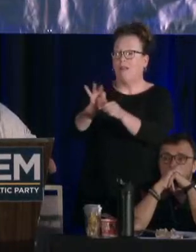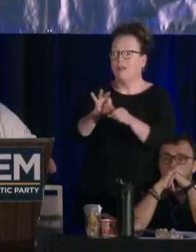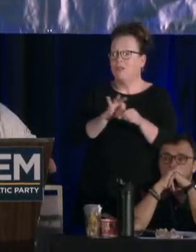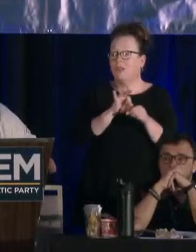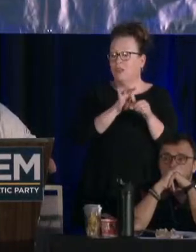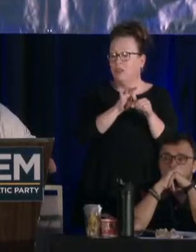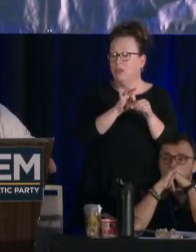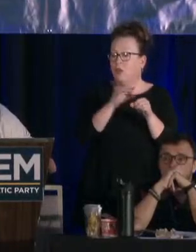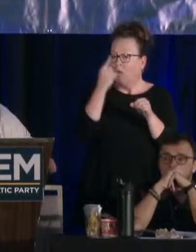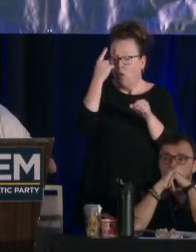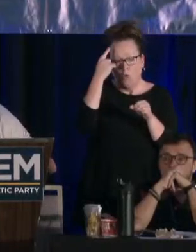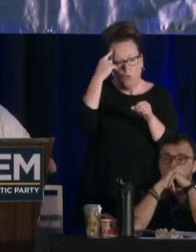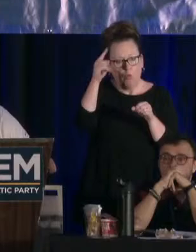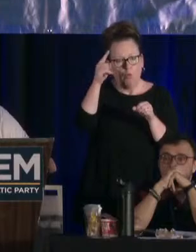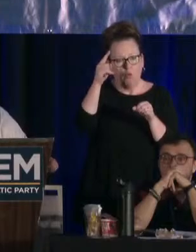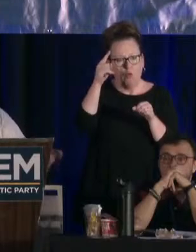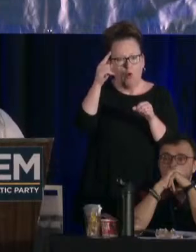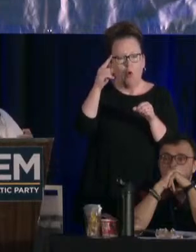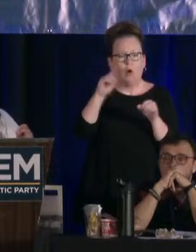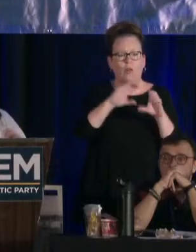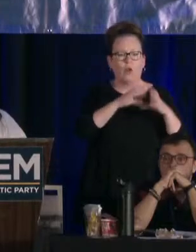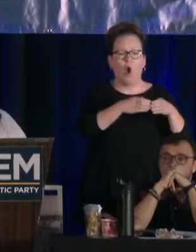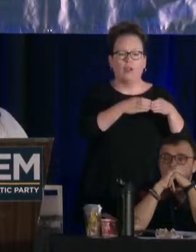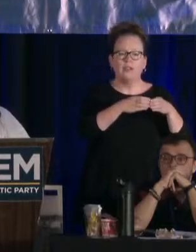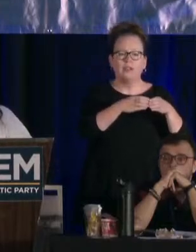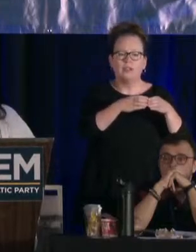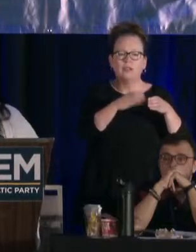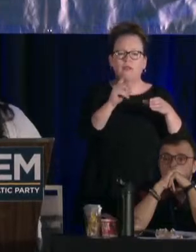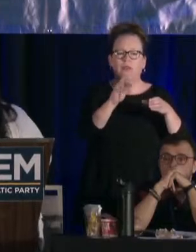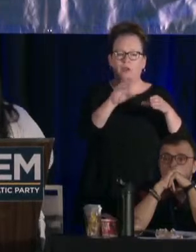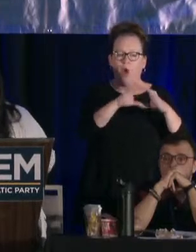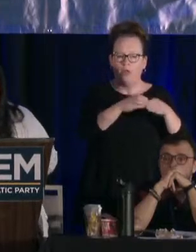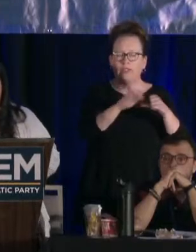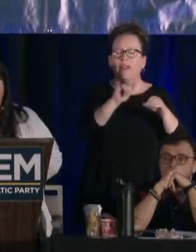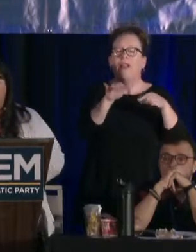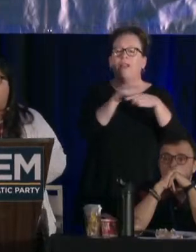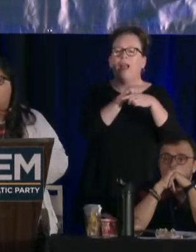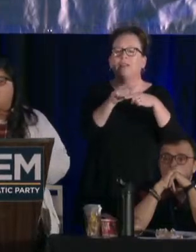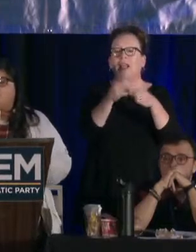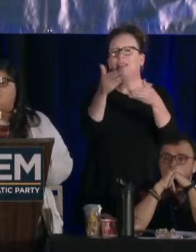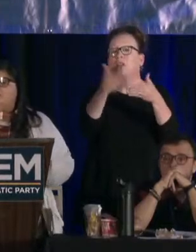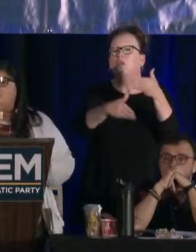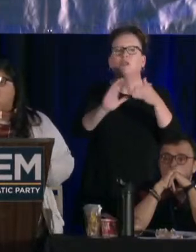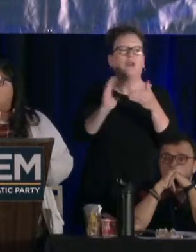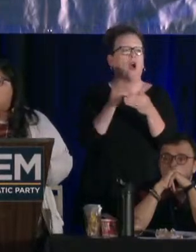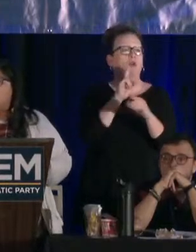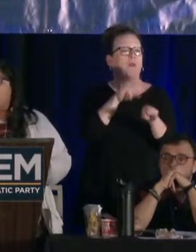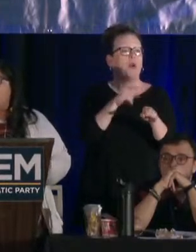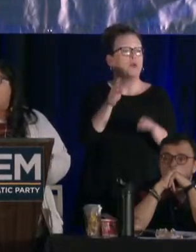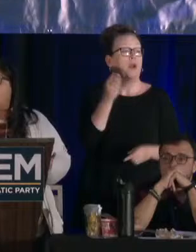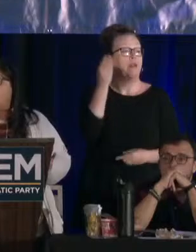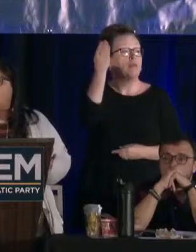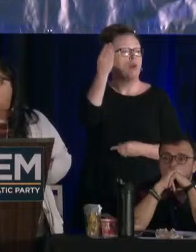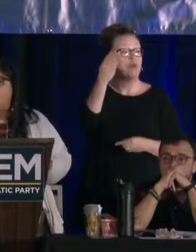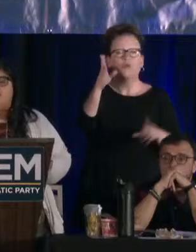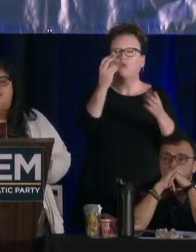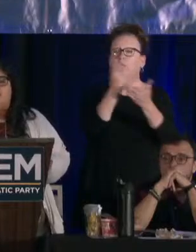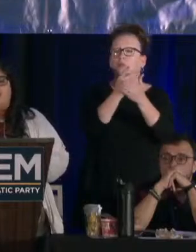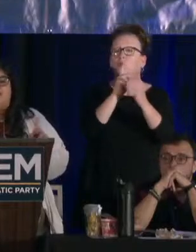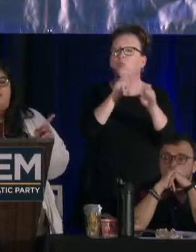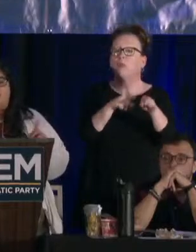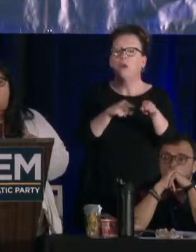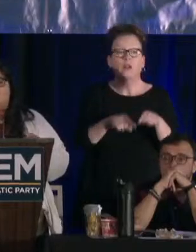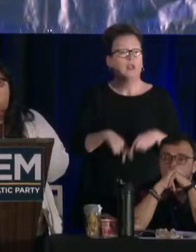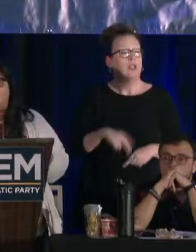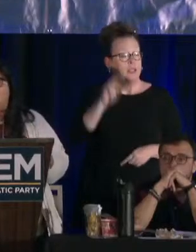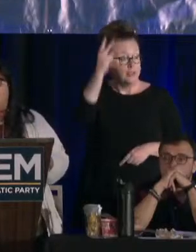regional director for the Chicano Latino Caucus. And that brings us to the conclusion of our report. Do I have a motion to approve the report? I